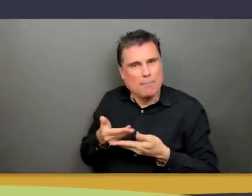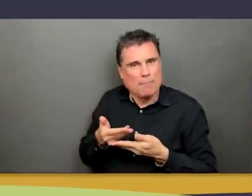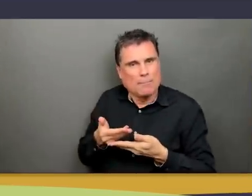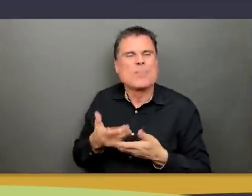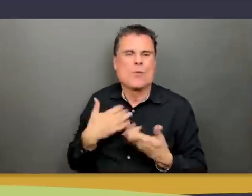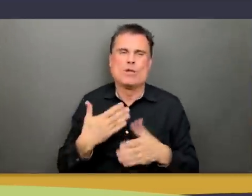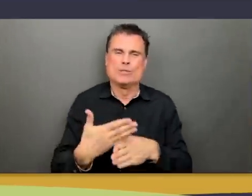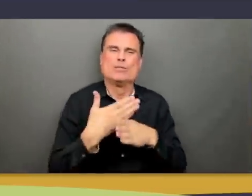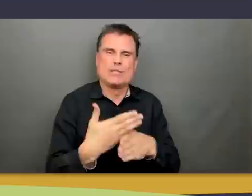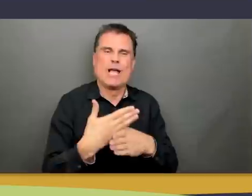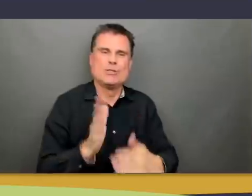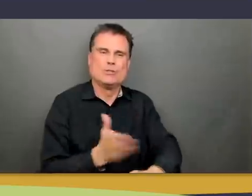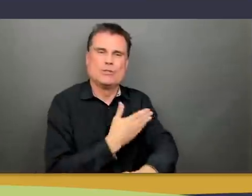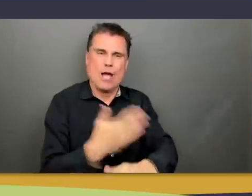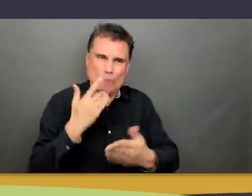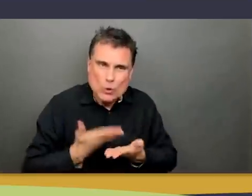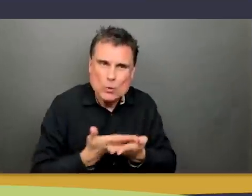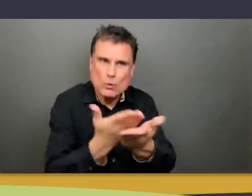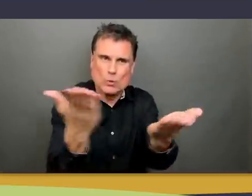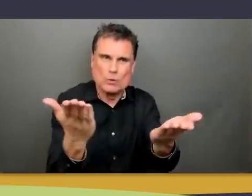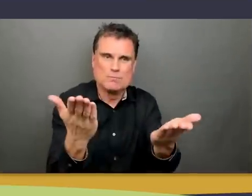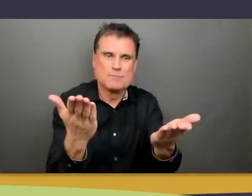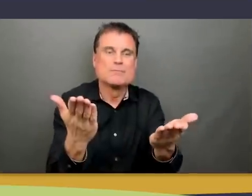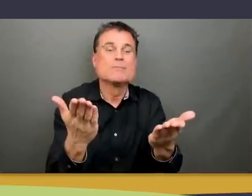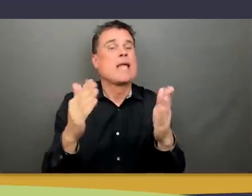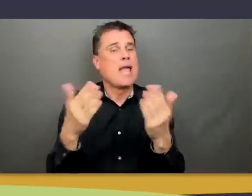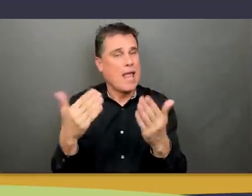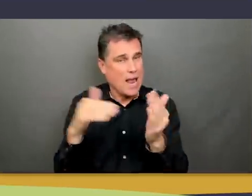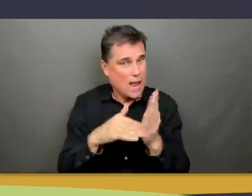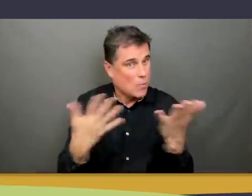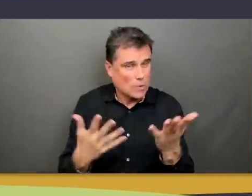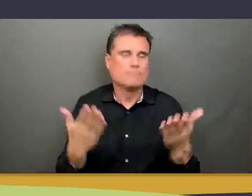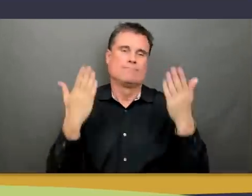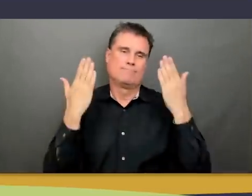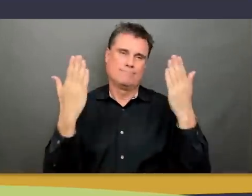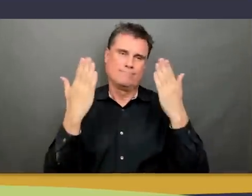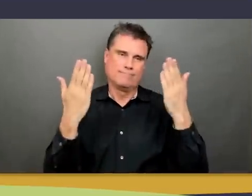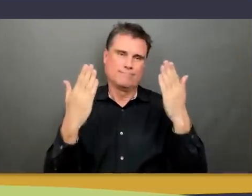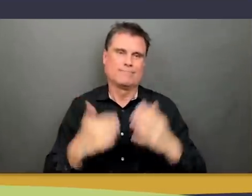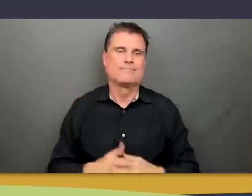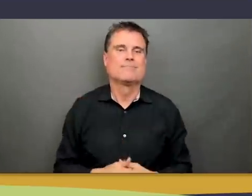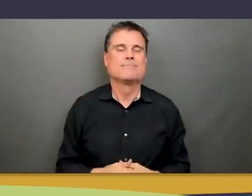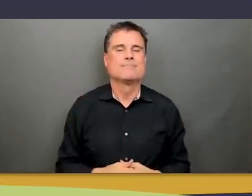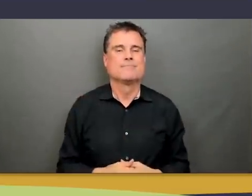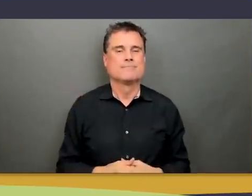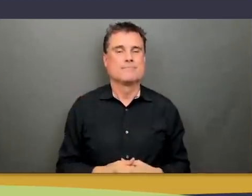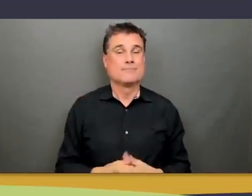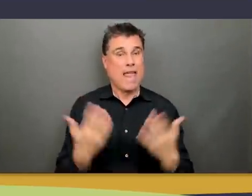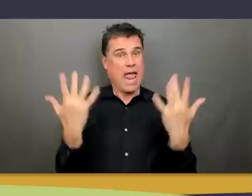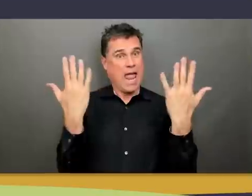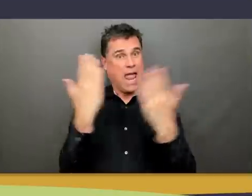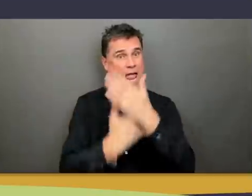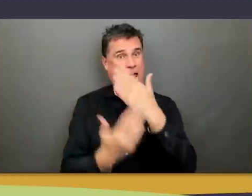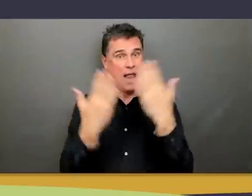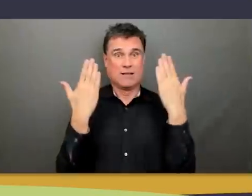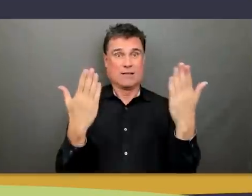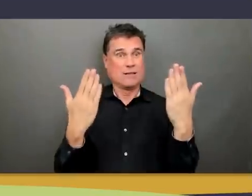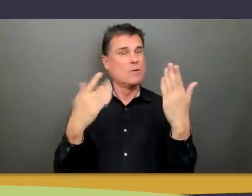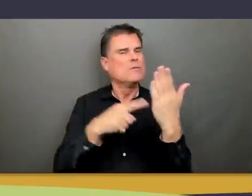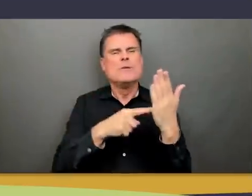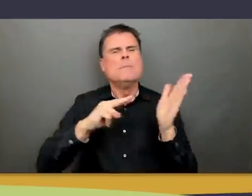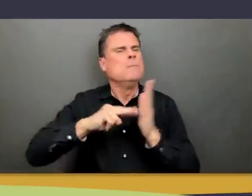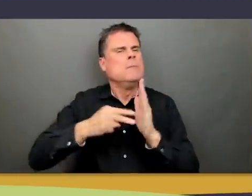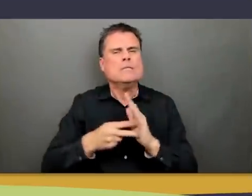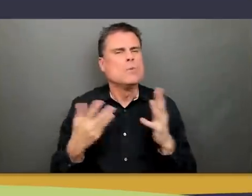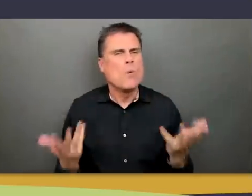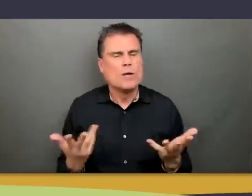respect for each and every one of you. So just if you see us go like this or go like this, that's what it means. So, the song's called Ocean Views. Haichka